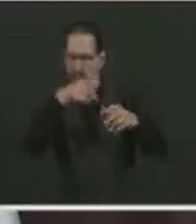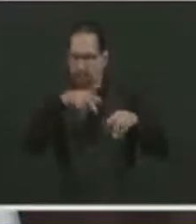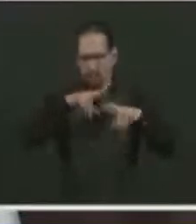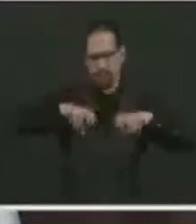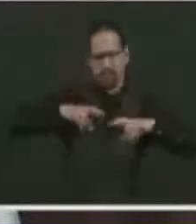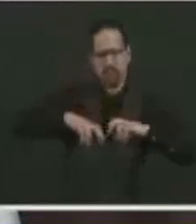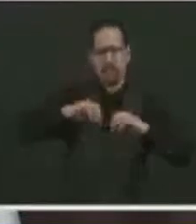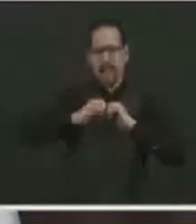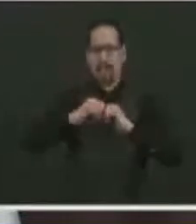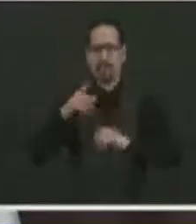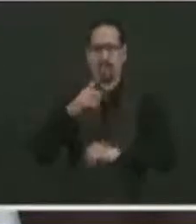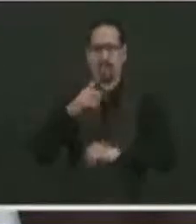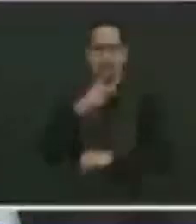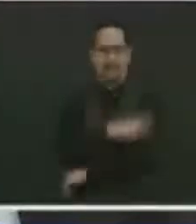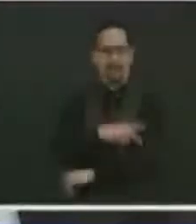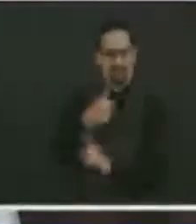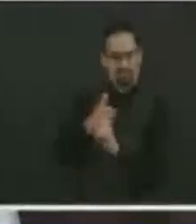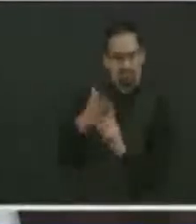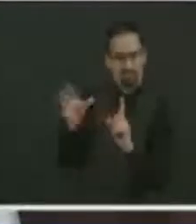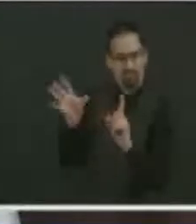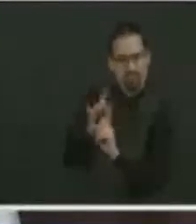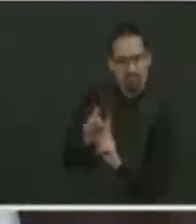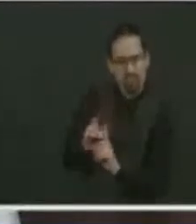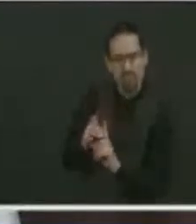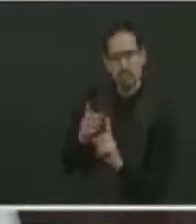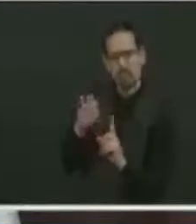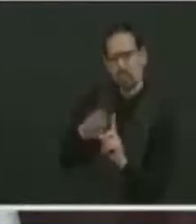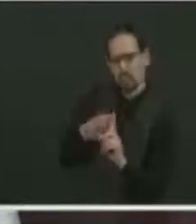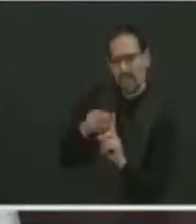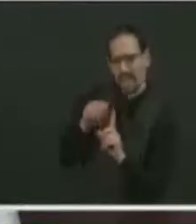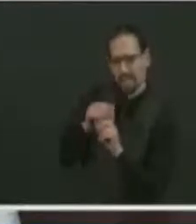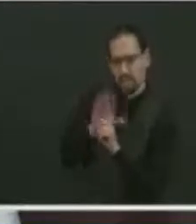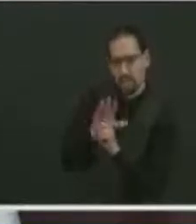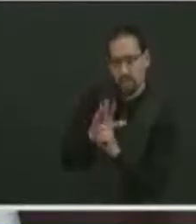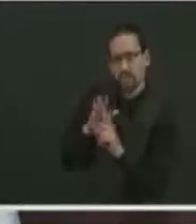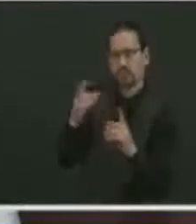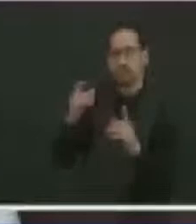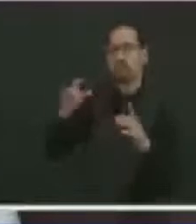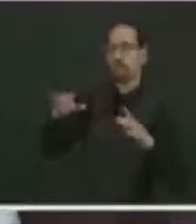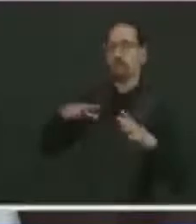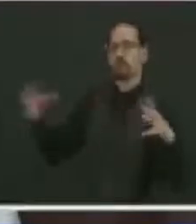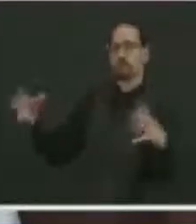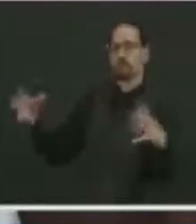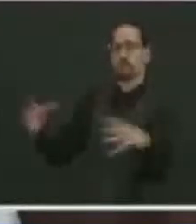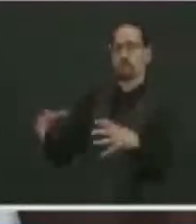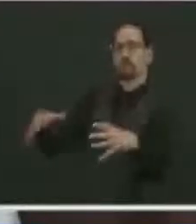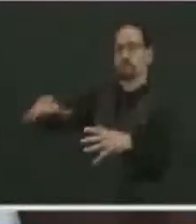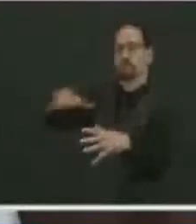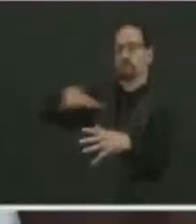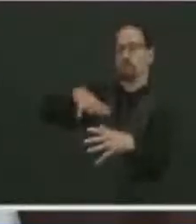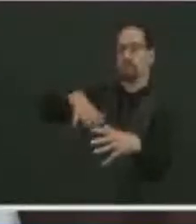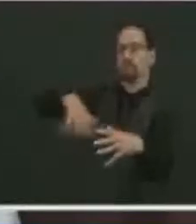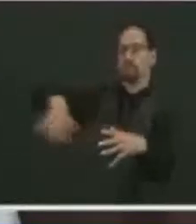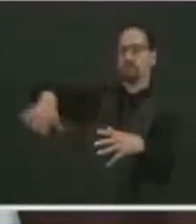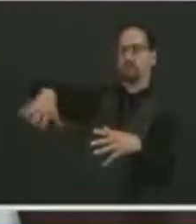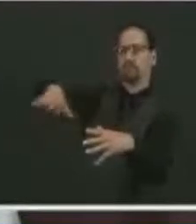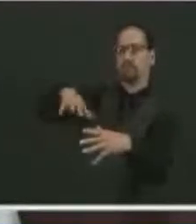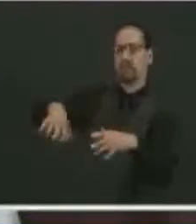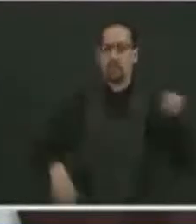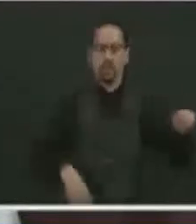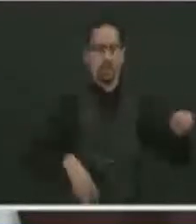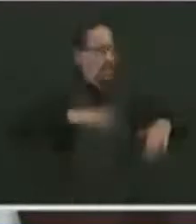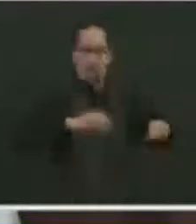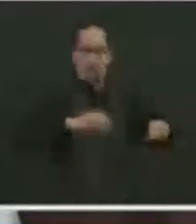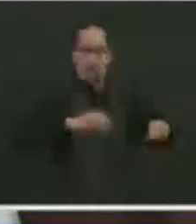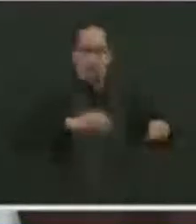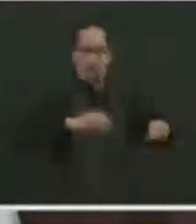COVID positive or exposed to it together, and keeping patients who are not together as well.